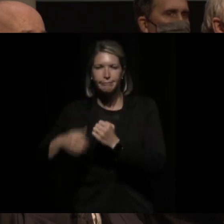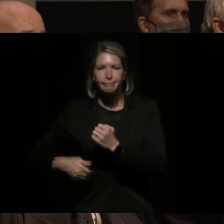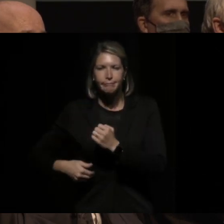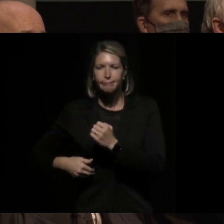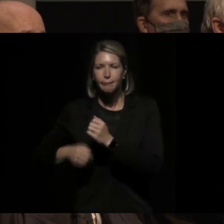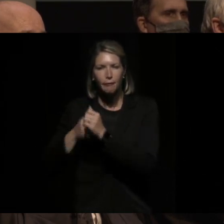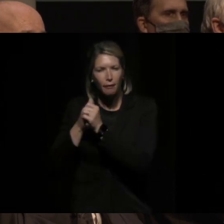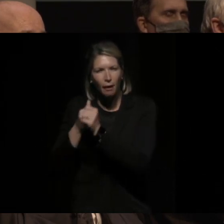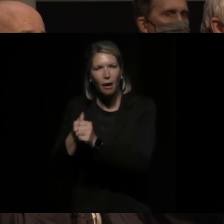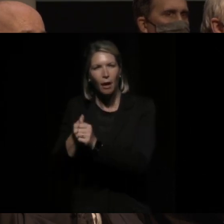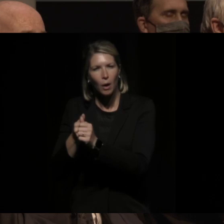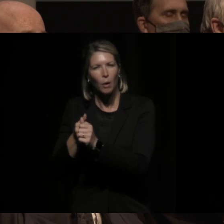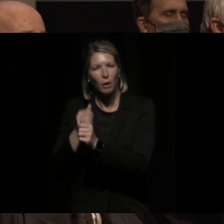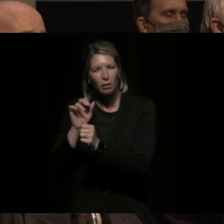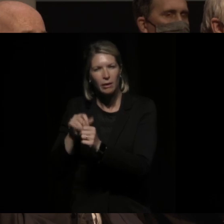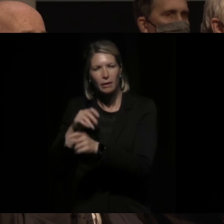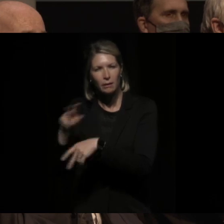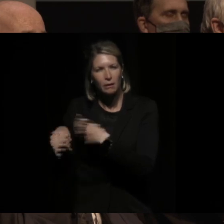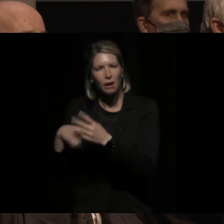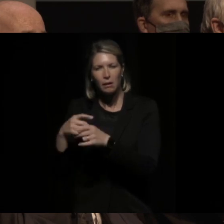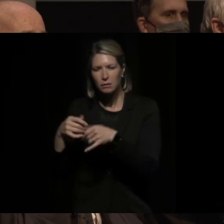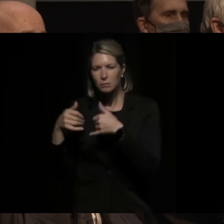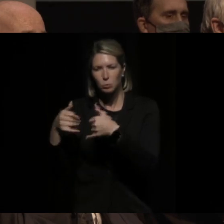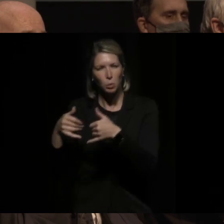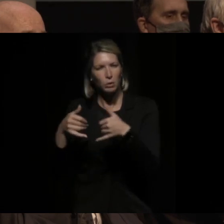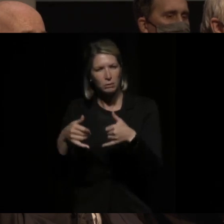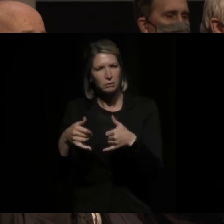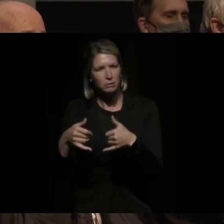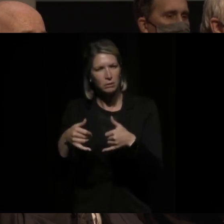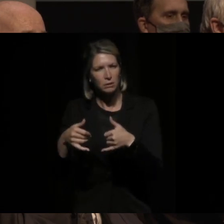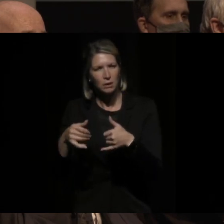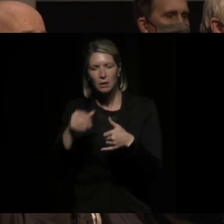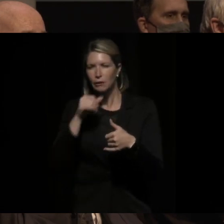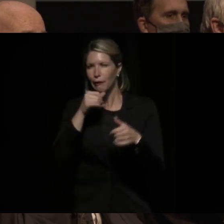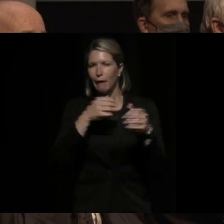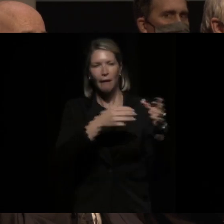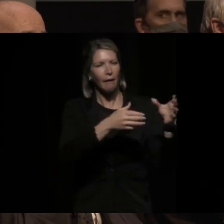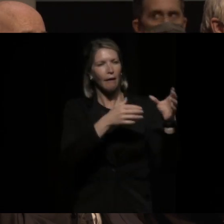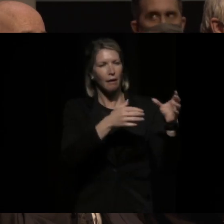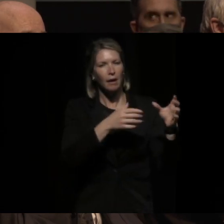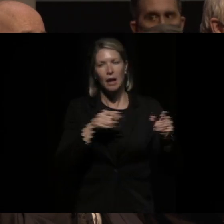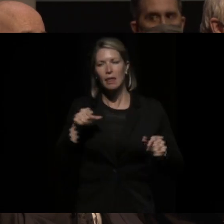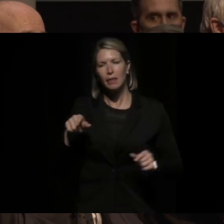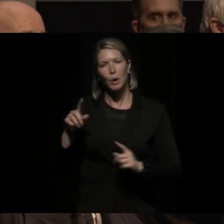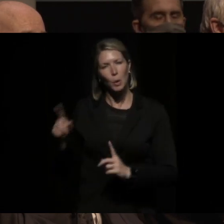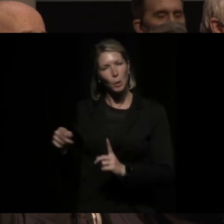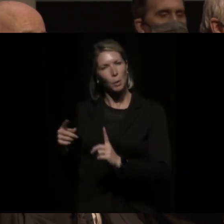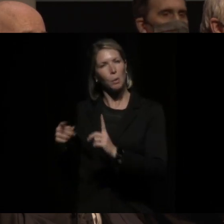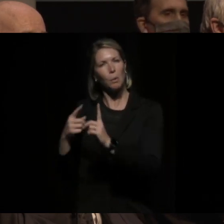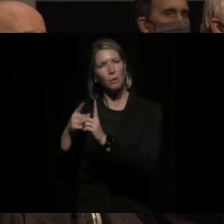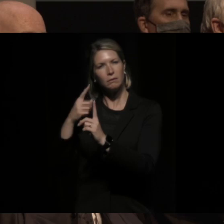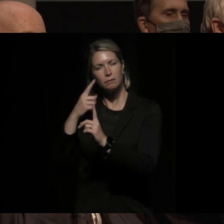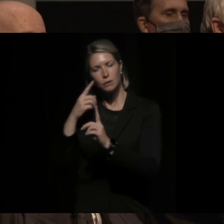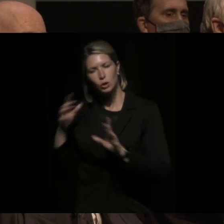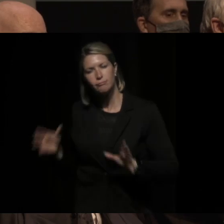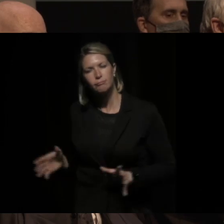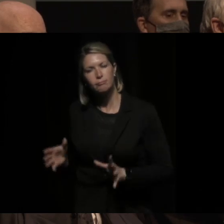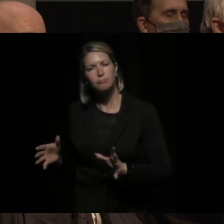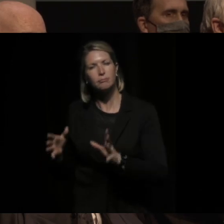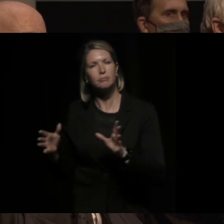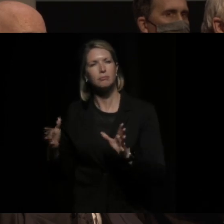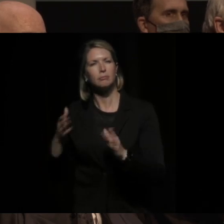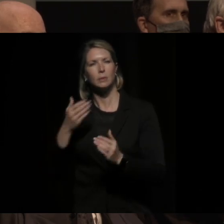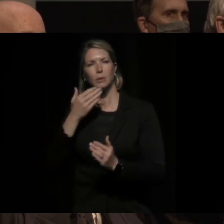and reward on serving a common person, a common society, a common good.